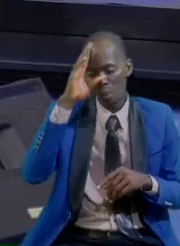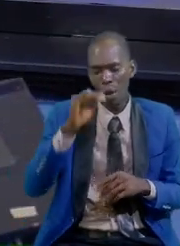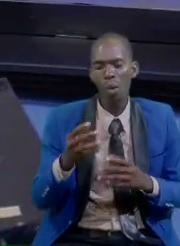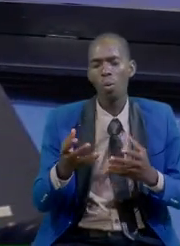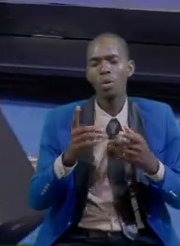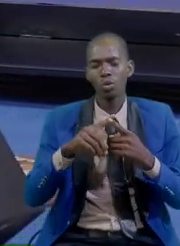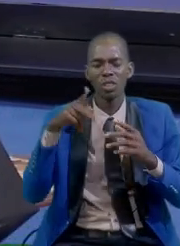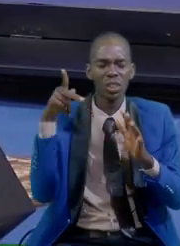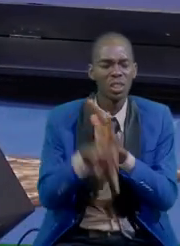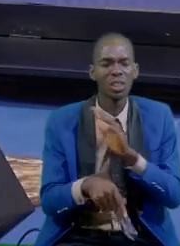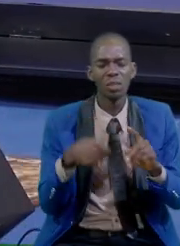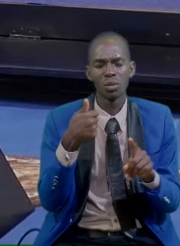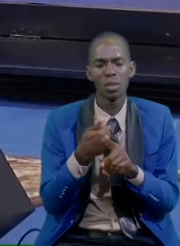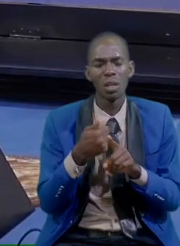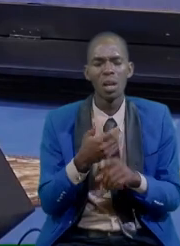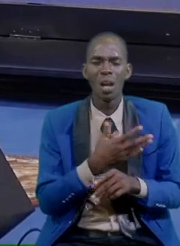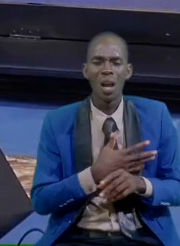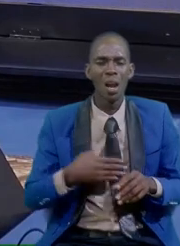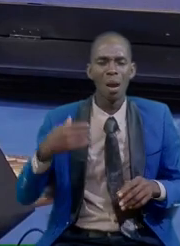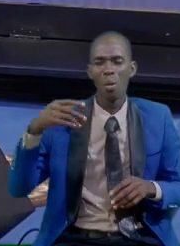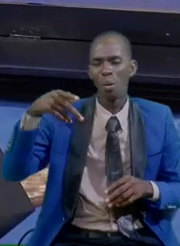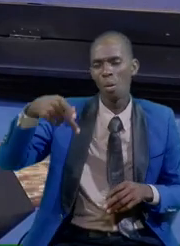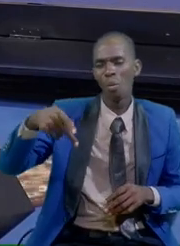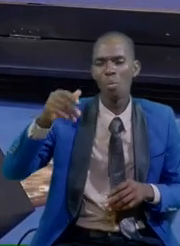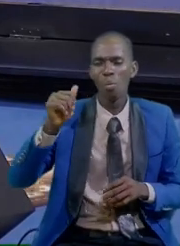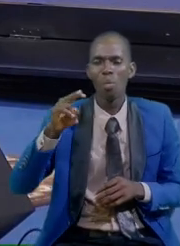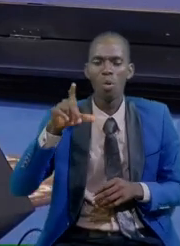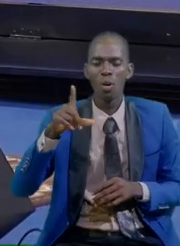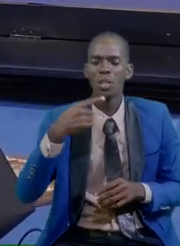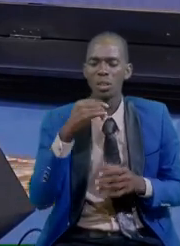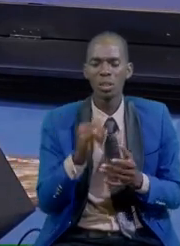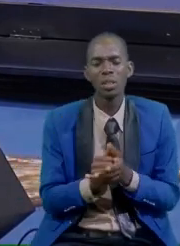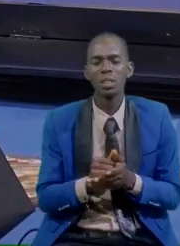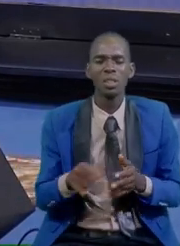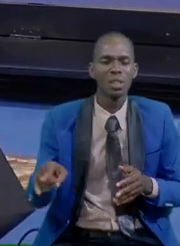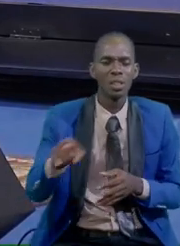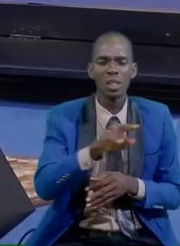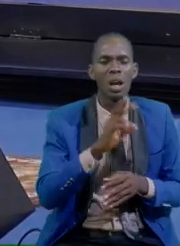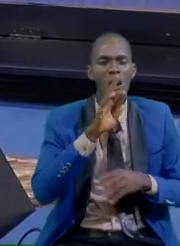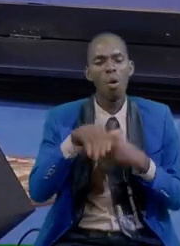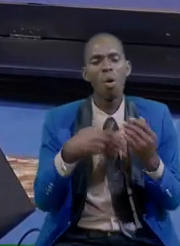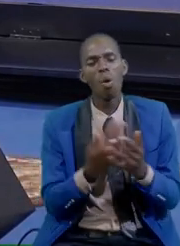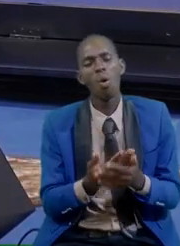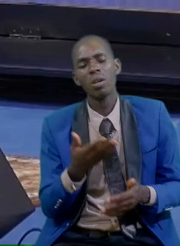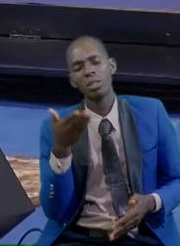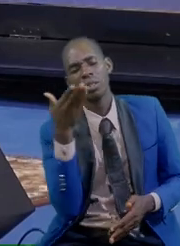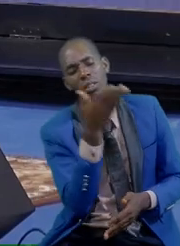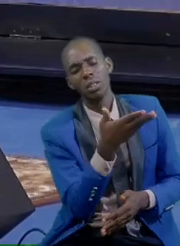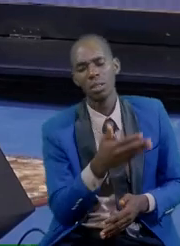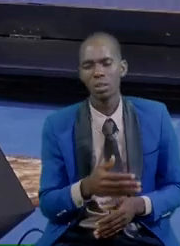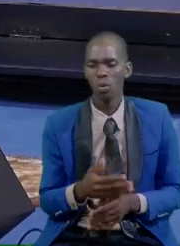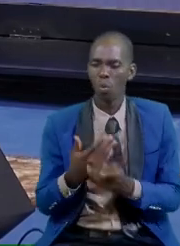And Paul said, hold it. They are all there. Their bands were loosed. They were all